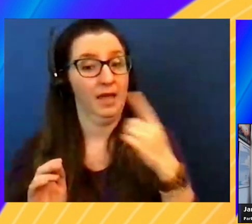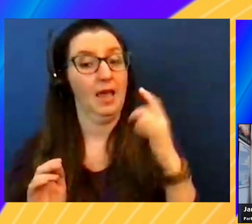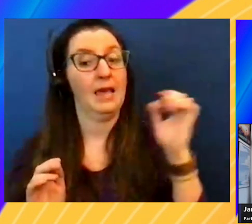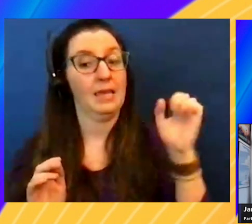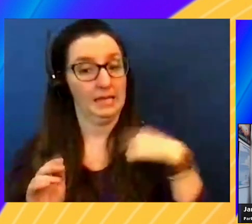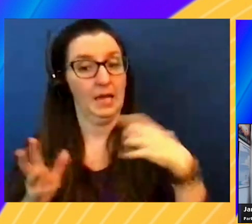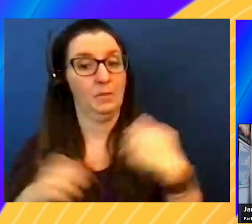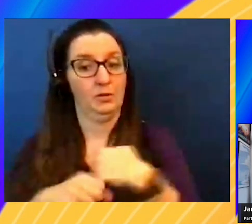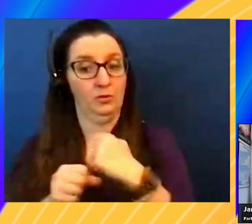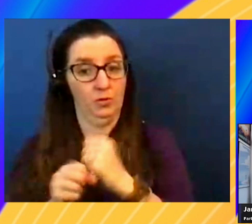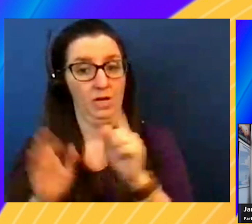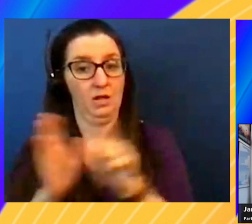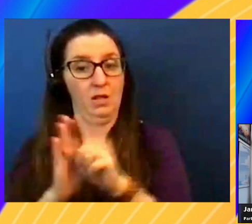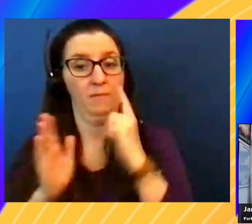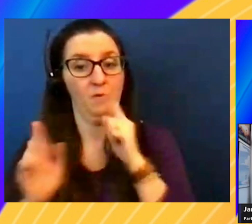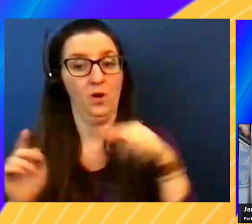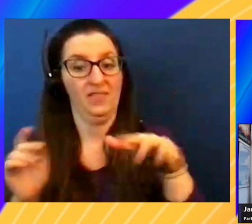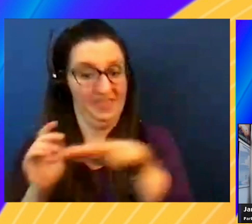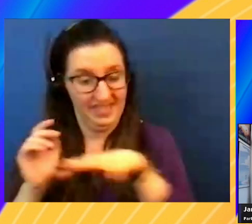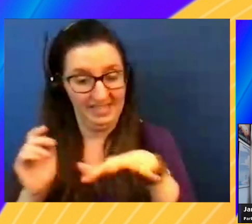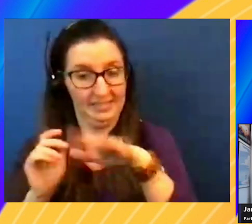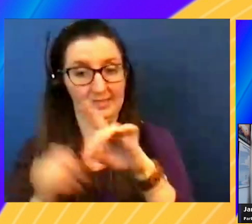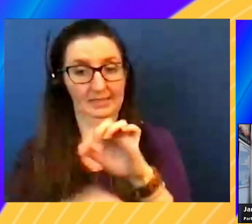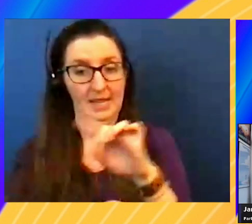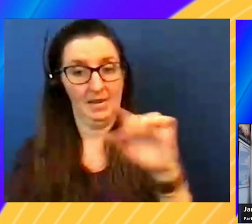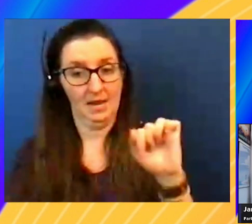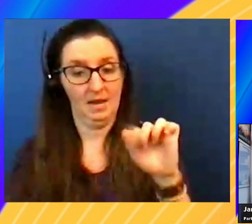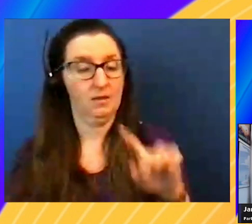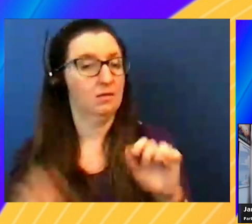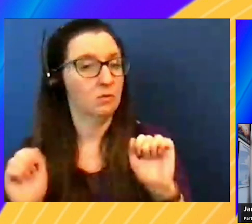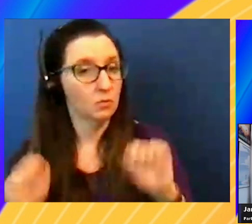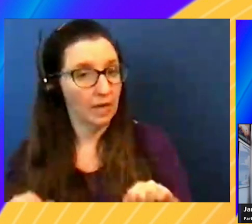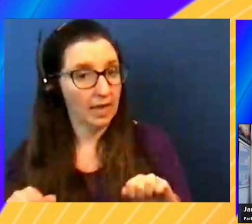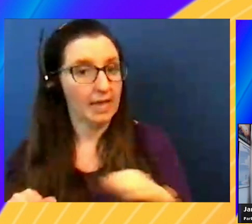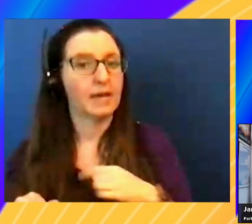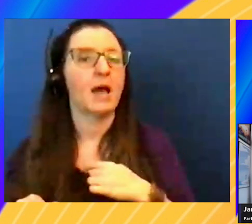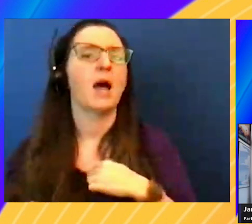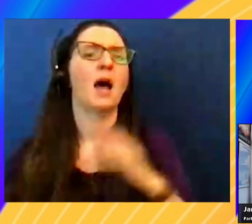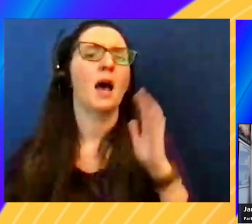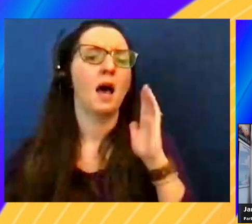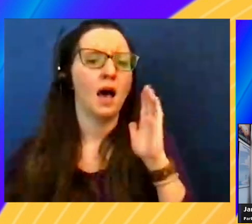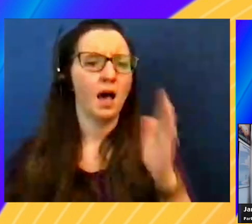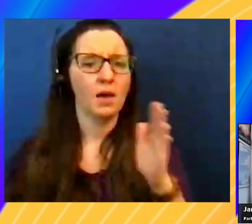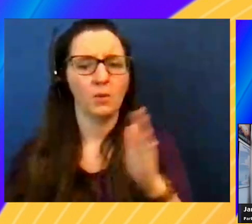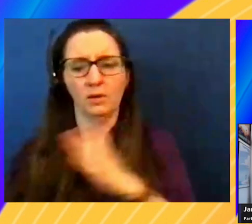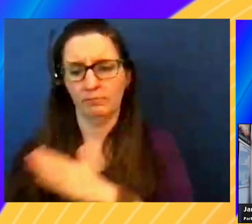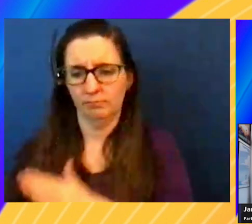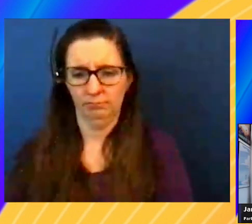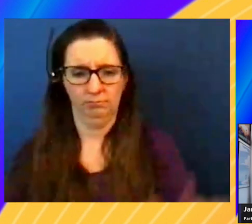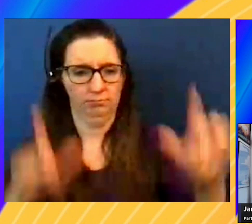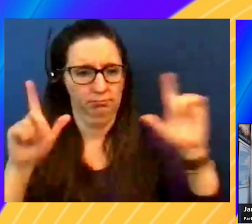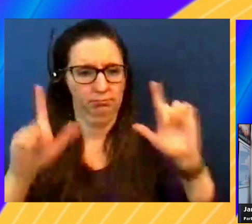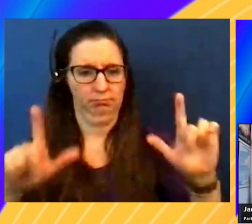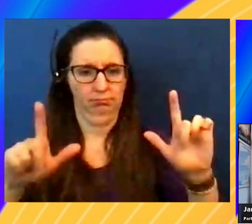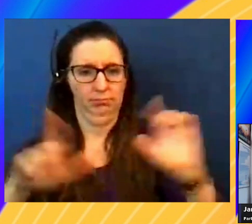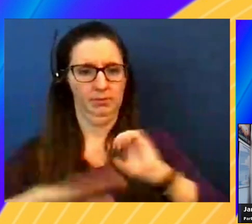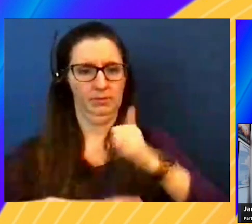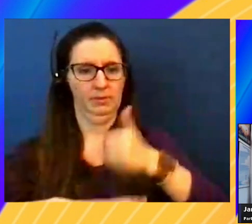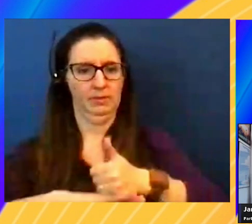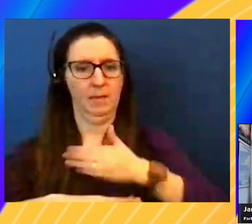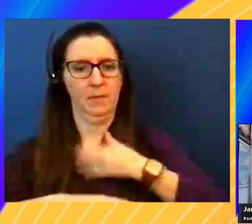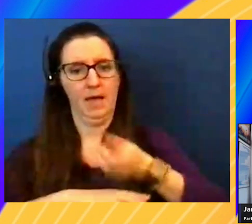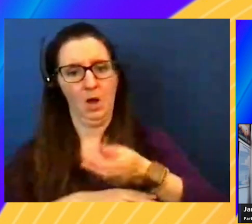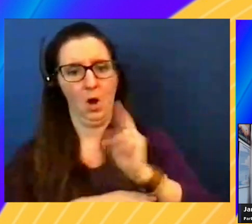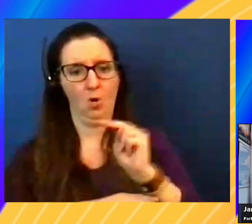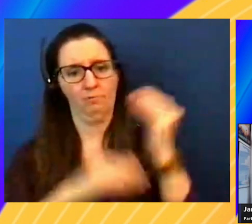that way I get the alert. So I'll be taken to a screen to be able to set my alarm parameters. You'll